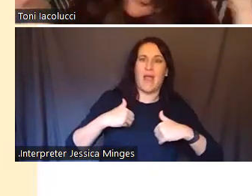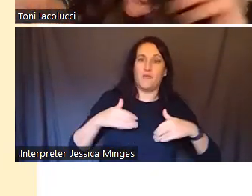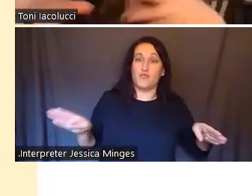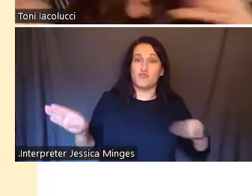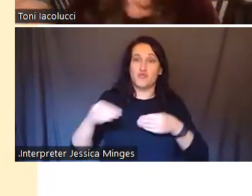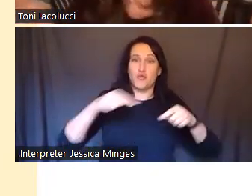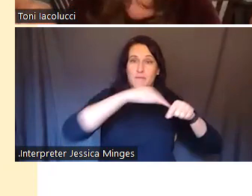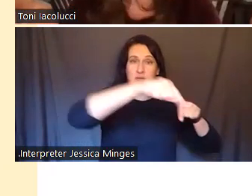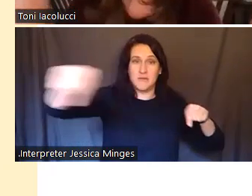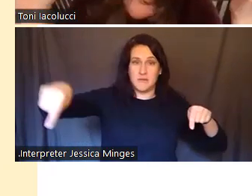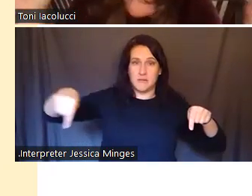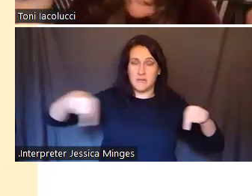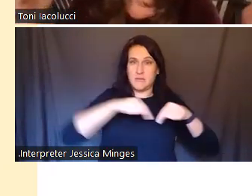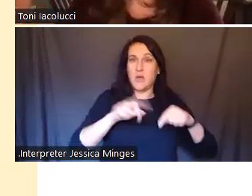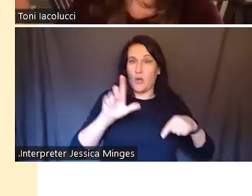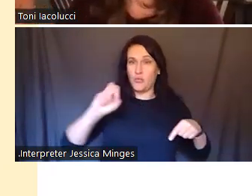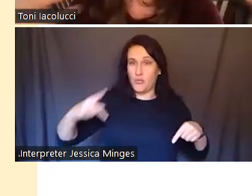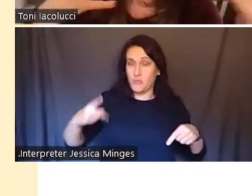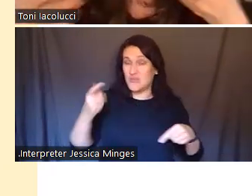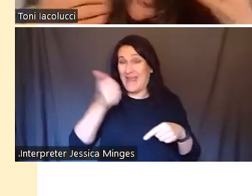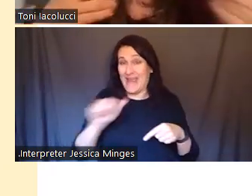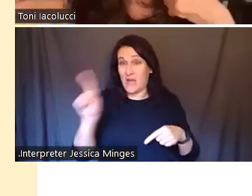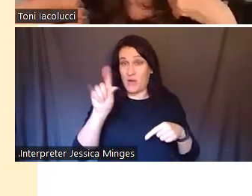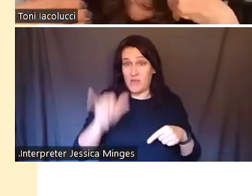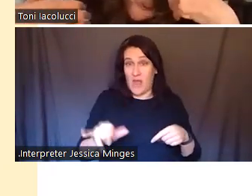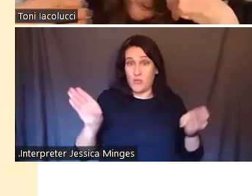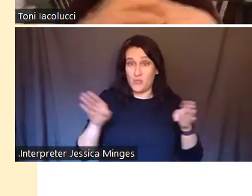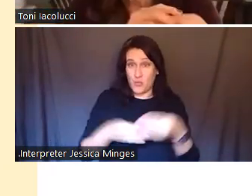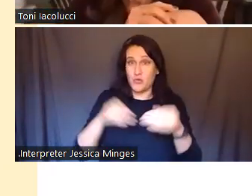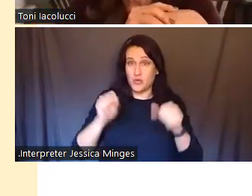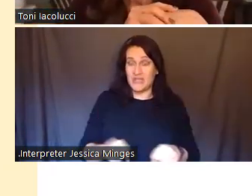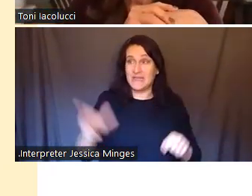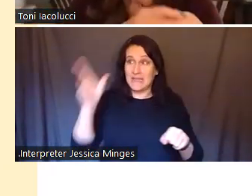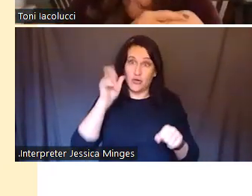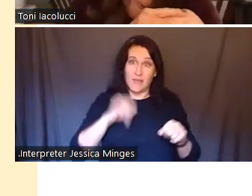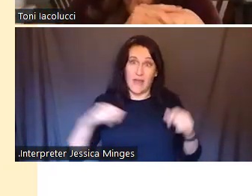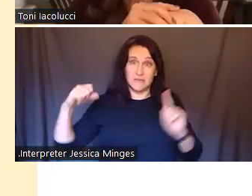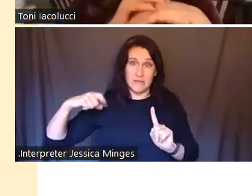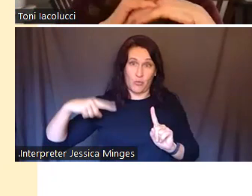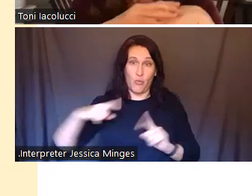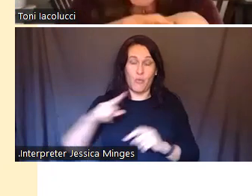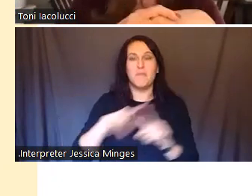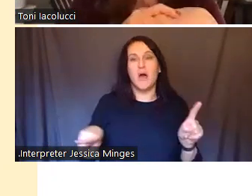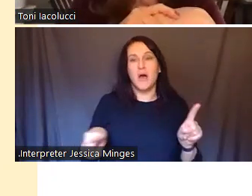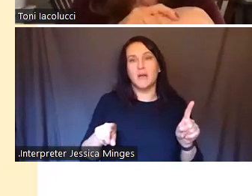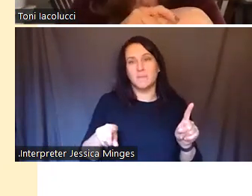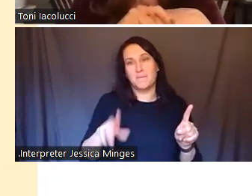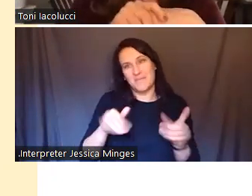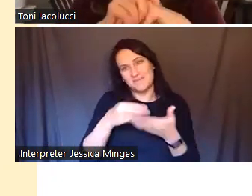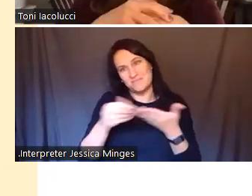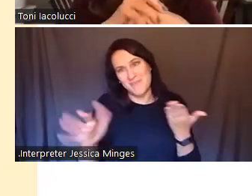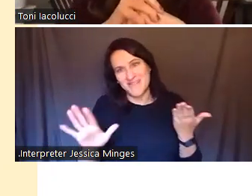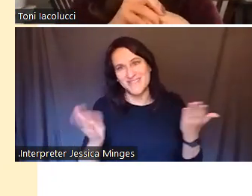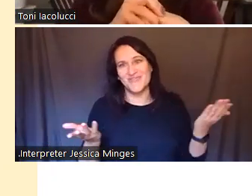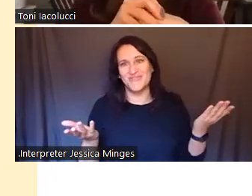So anywhere in that room, you could hear what's being said through that signal. But that's expensive, and